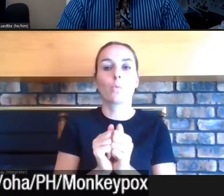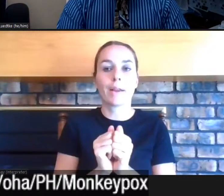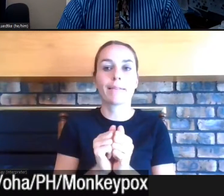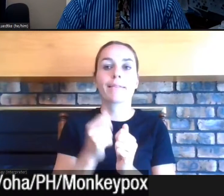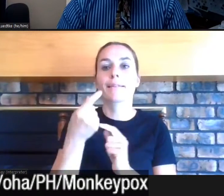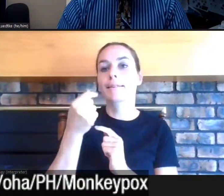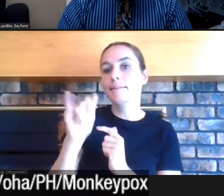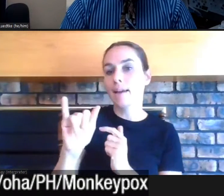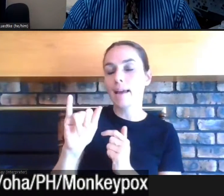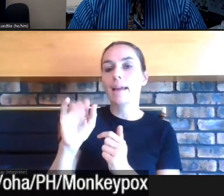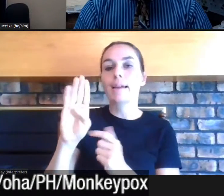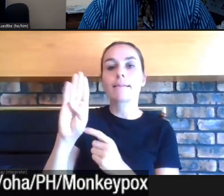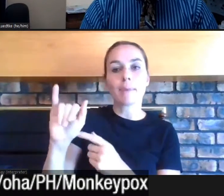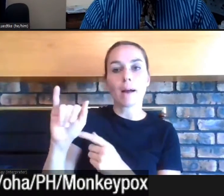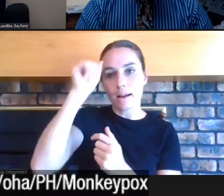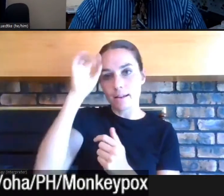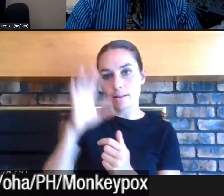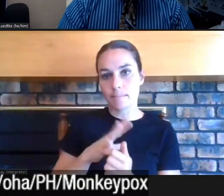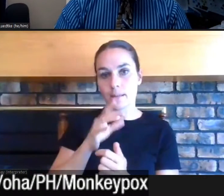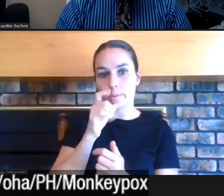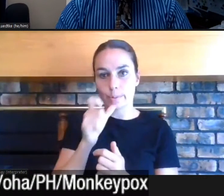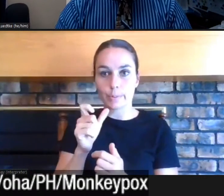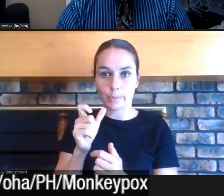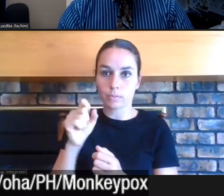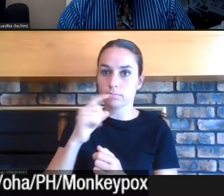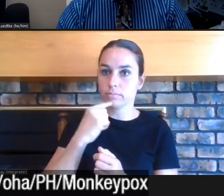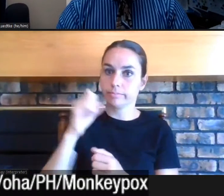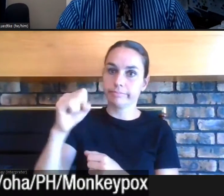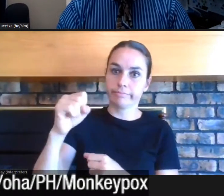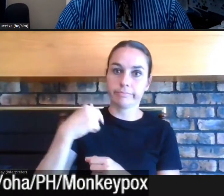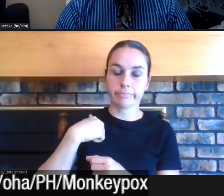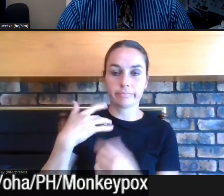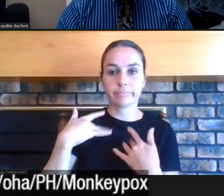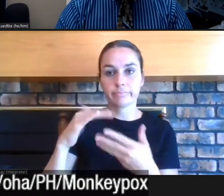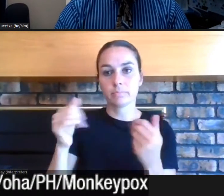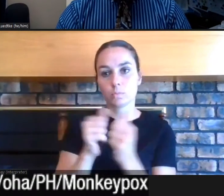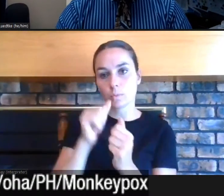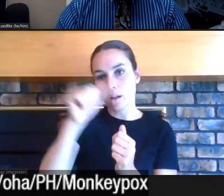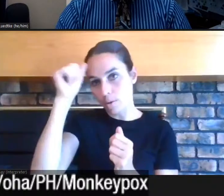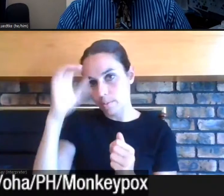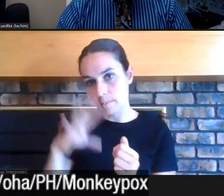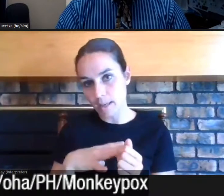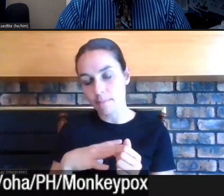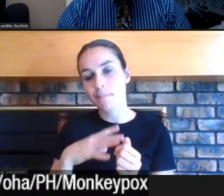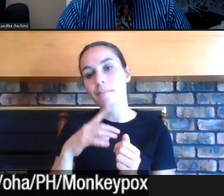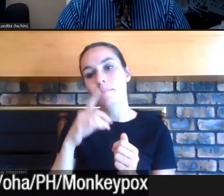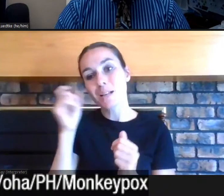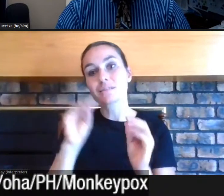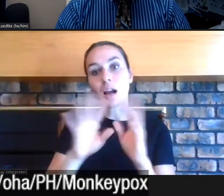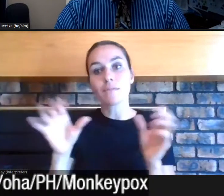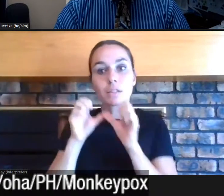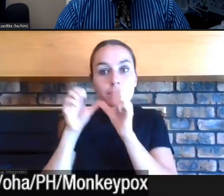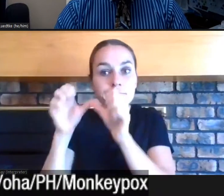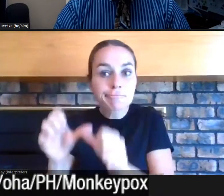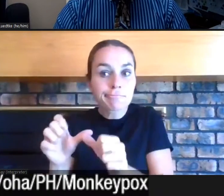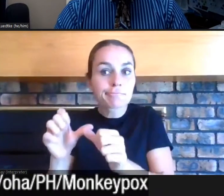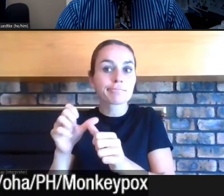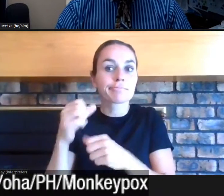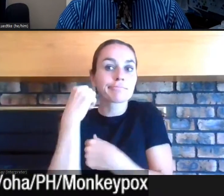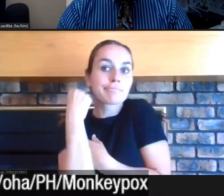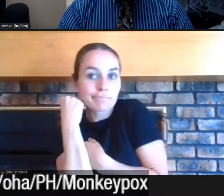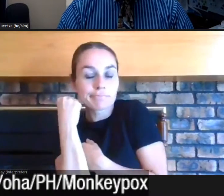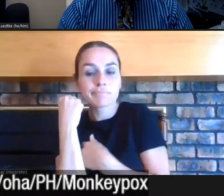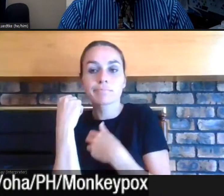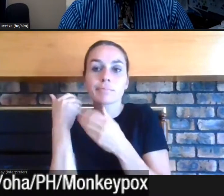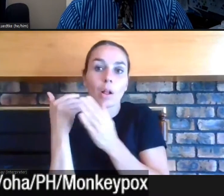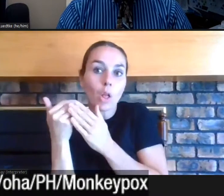bisexual men who report having sex with other men because of the prolonged kind of close contact that it requires that often happens